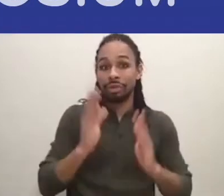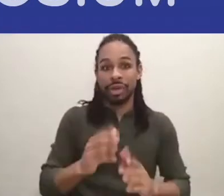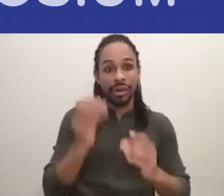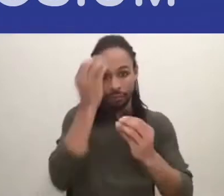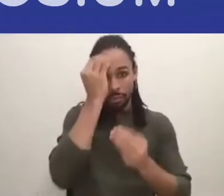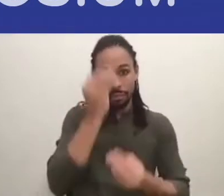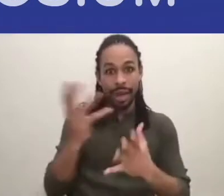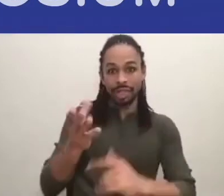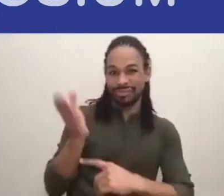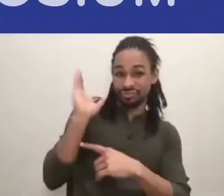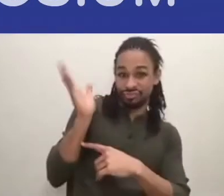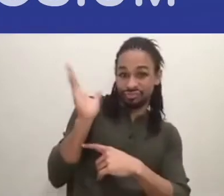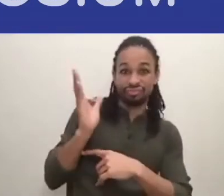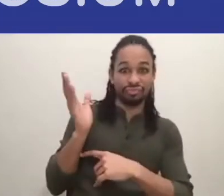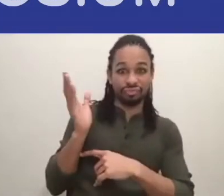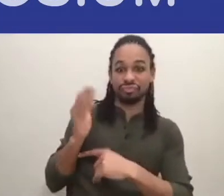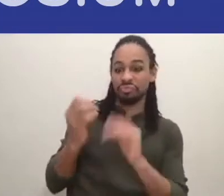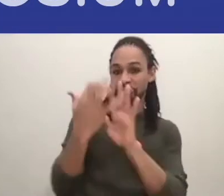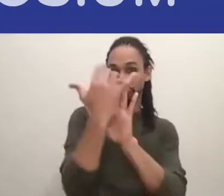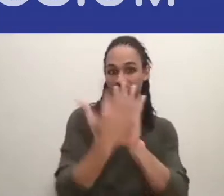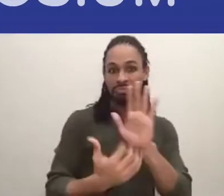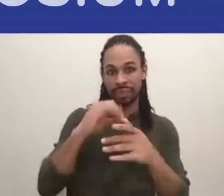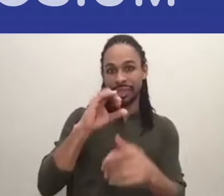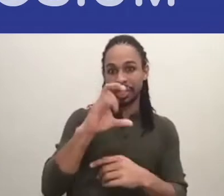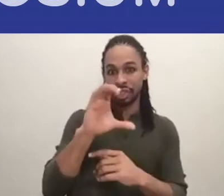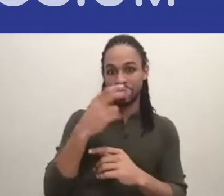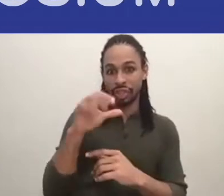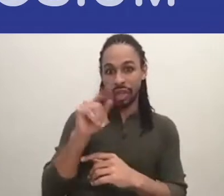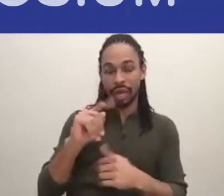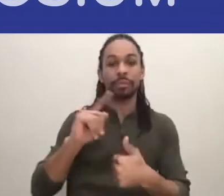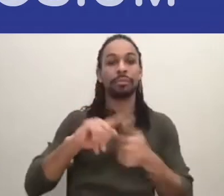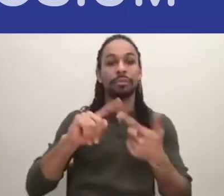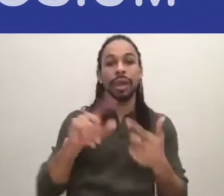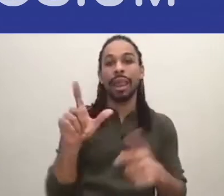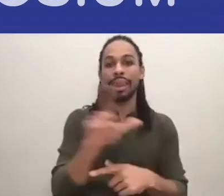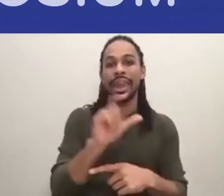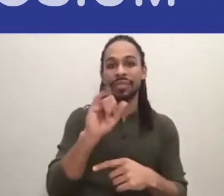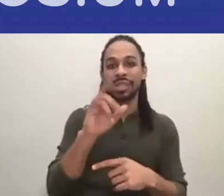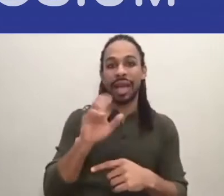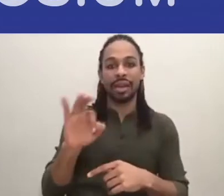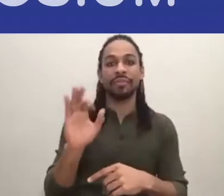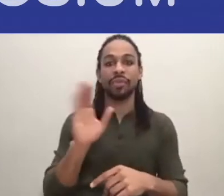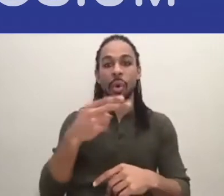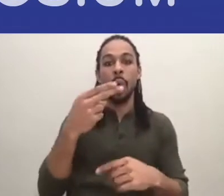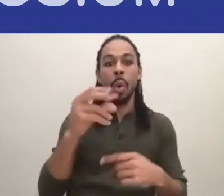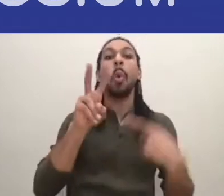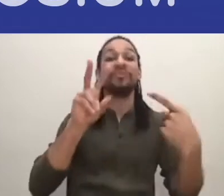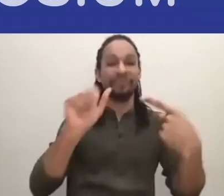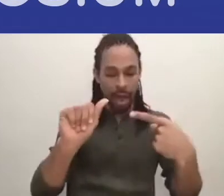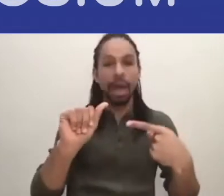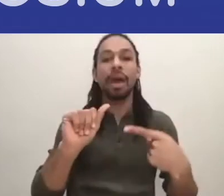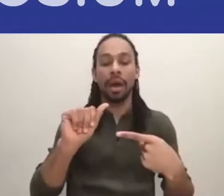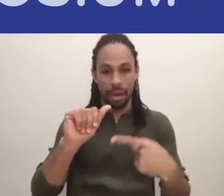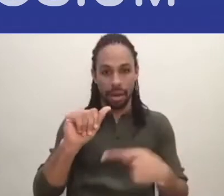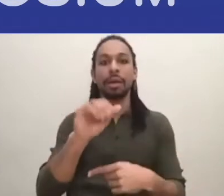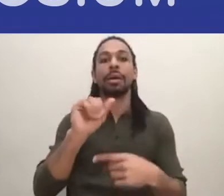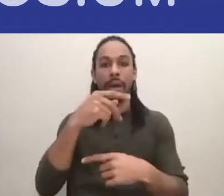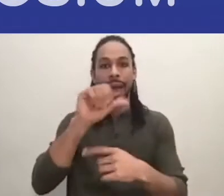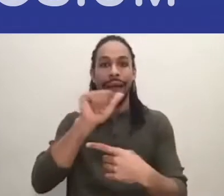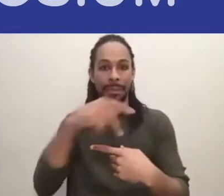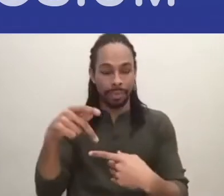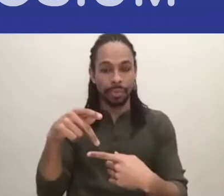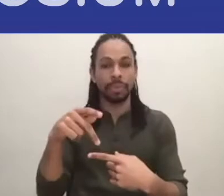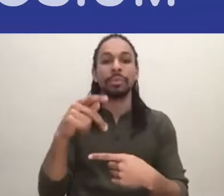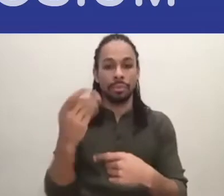the speakers module on the left side of your HOVA web app or on the menu of your HOVA mobile app. This information